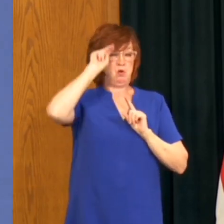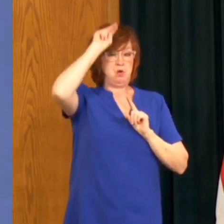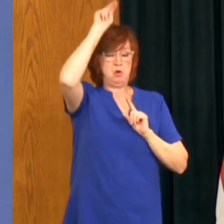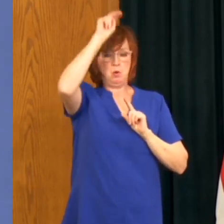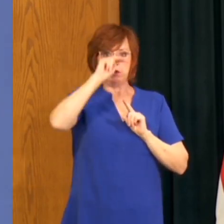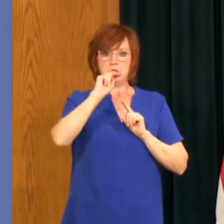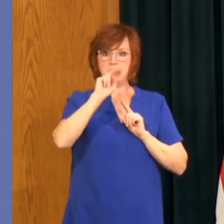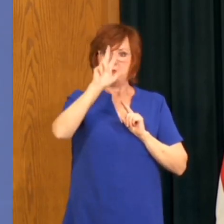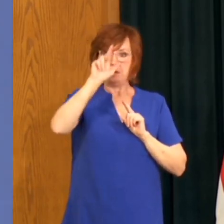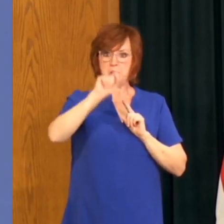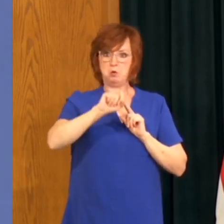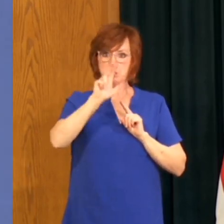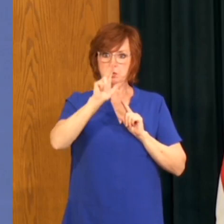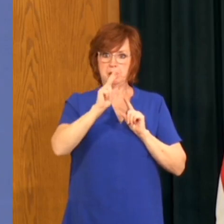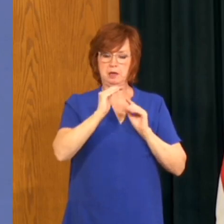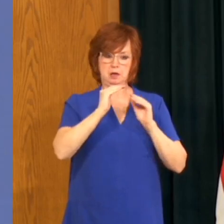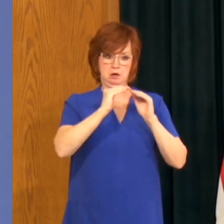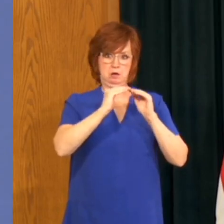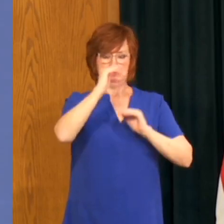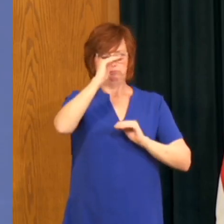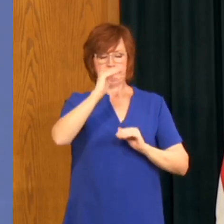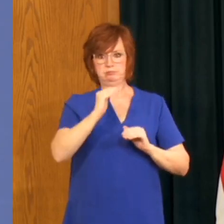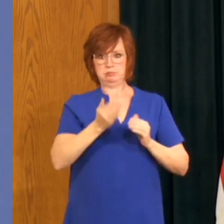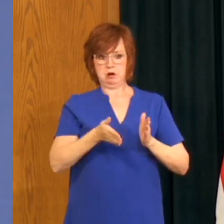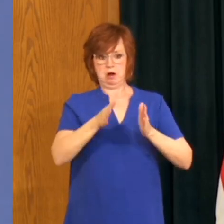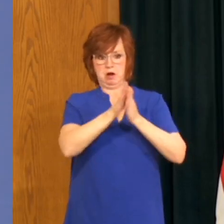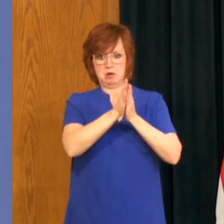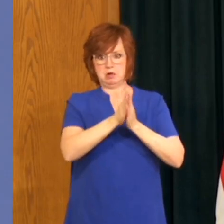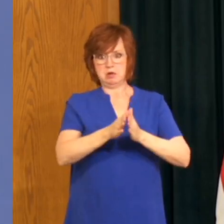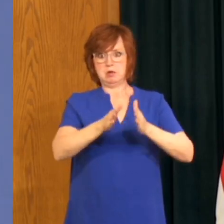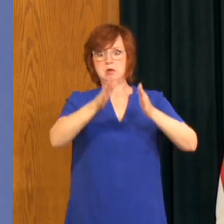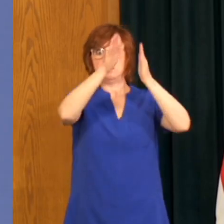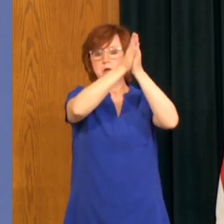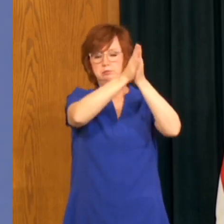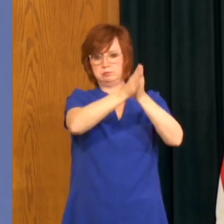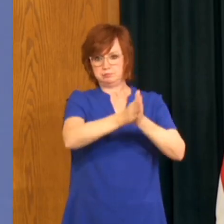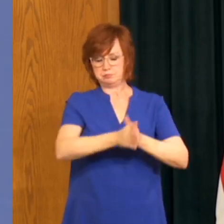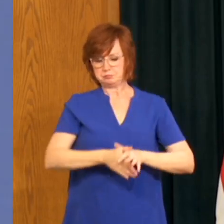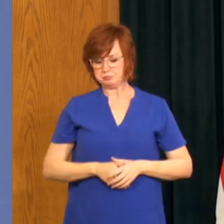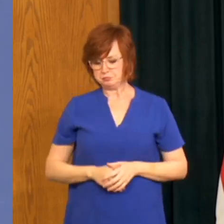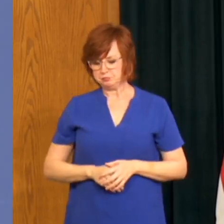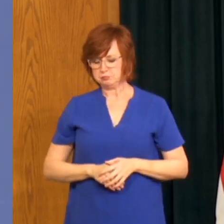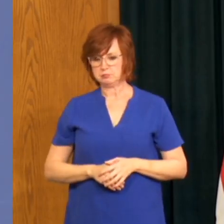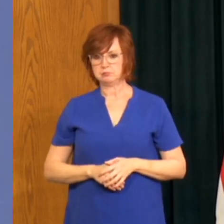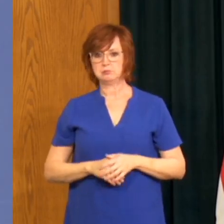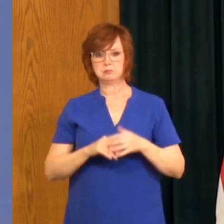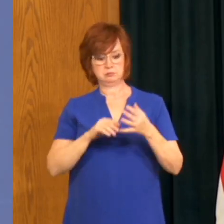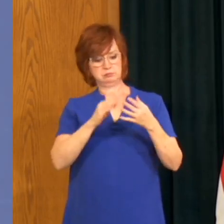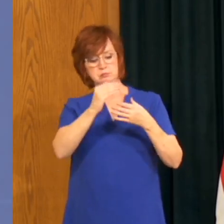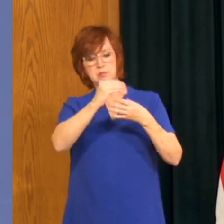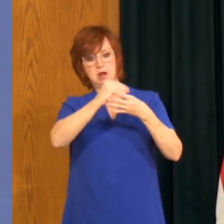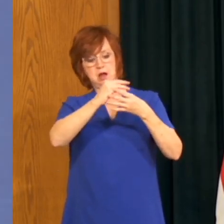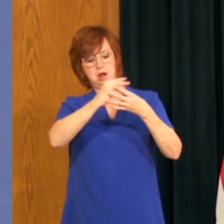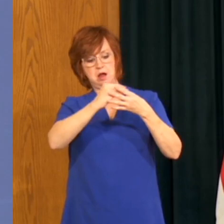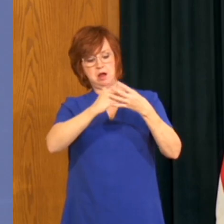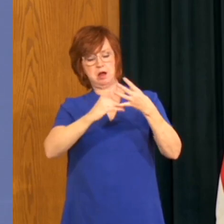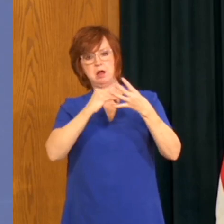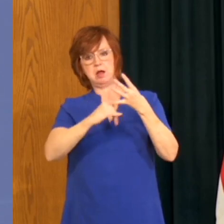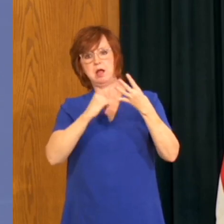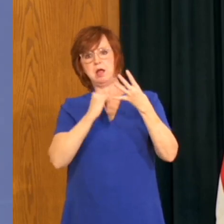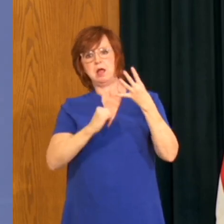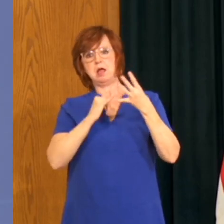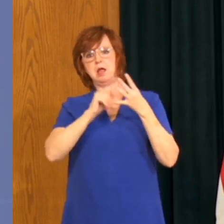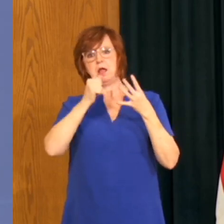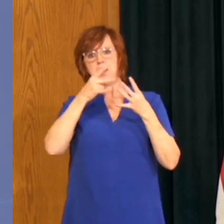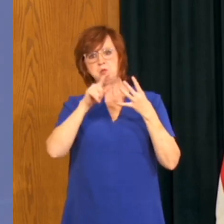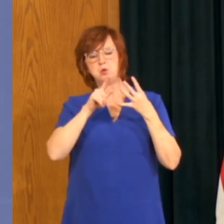an exponential growth. And then Saskatchewan came below 1 towards the end of April. The north had a significant cluster in the middle